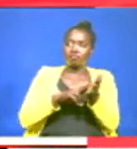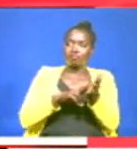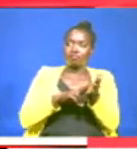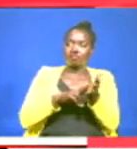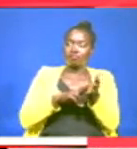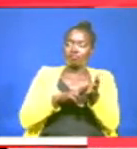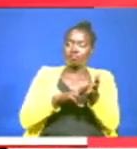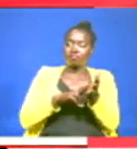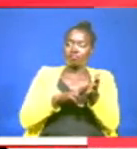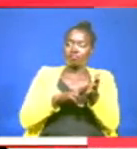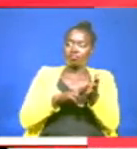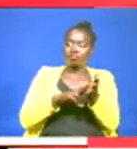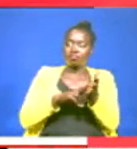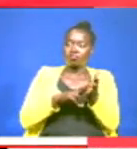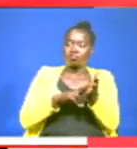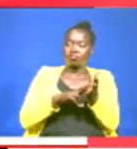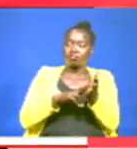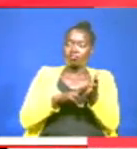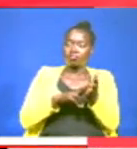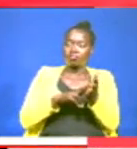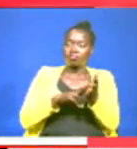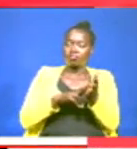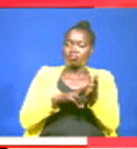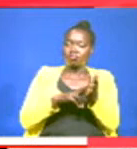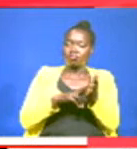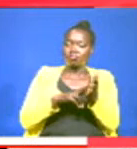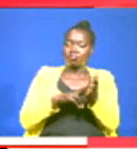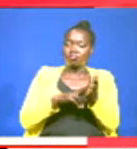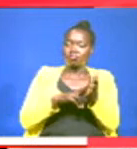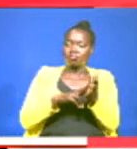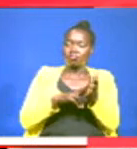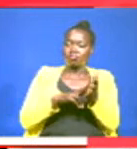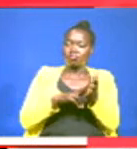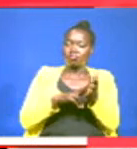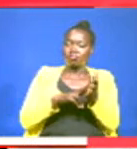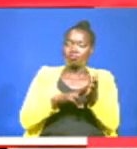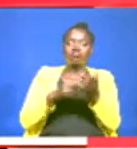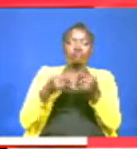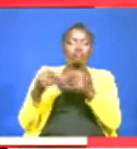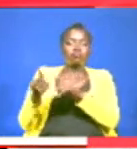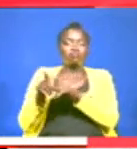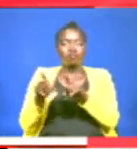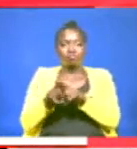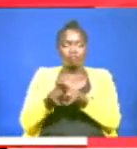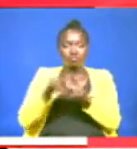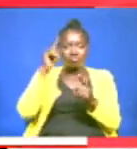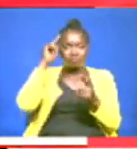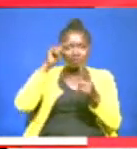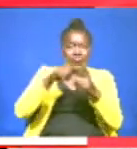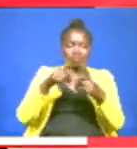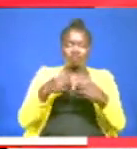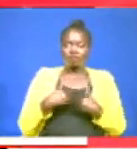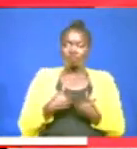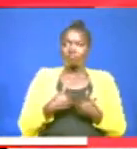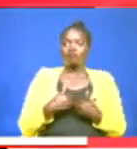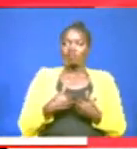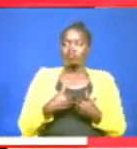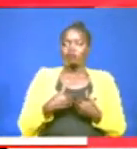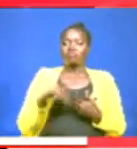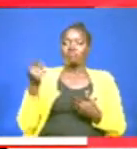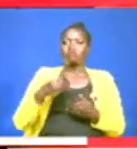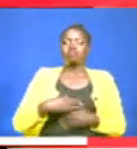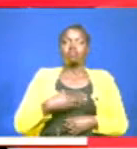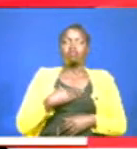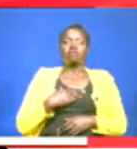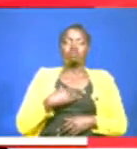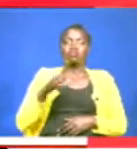grassroots and especially at the youth level. We have also set the target of Kenya hosting the Africa Cup